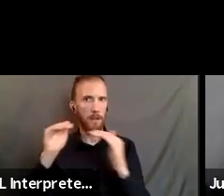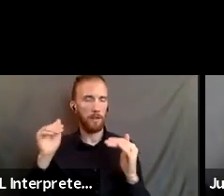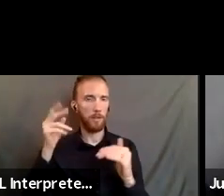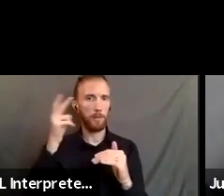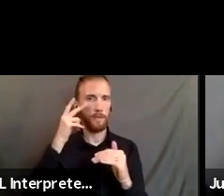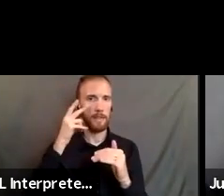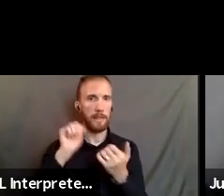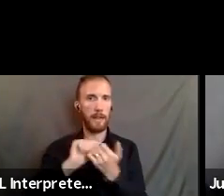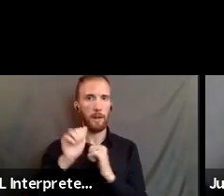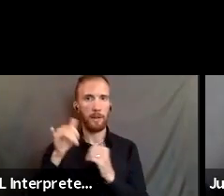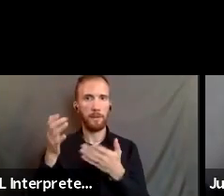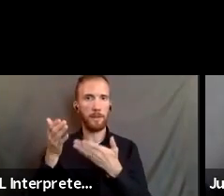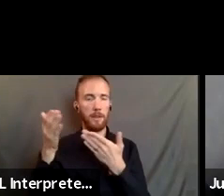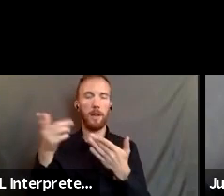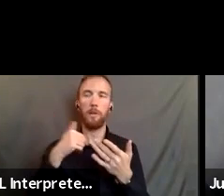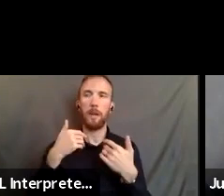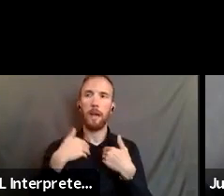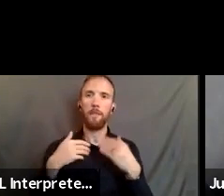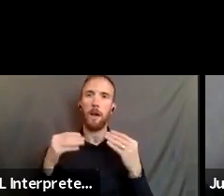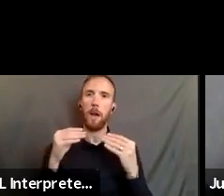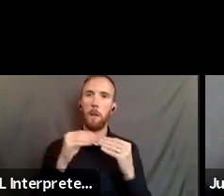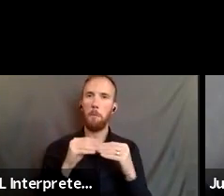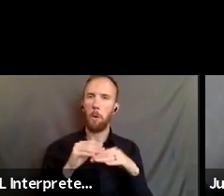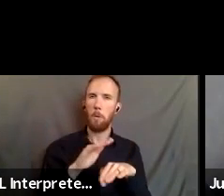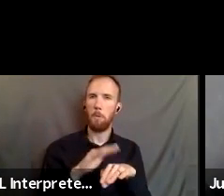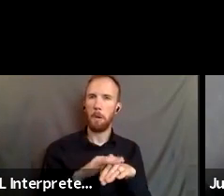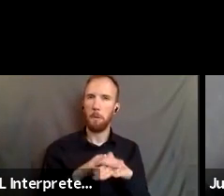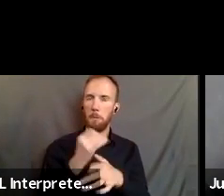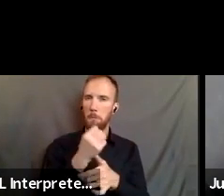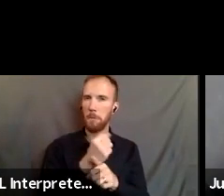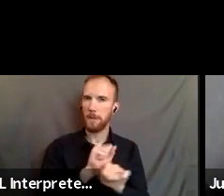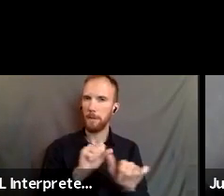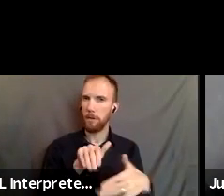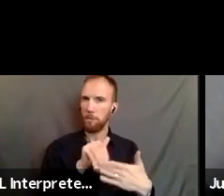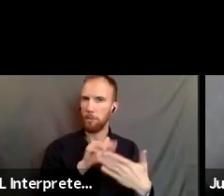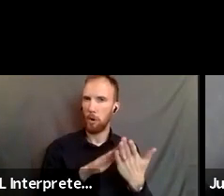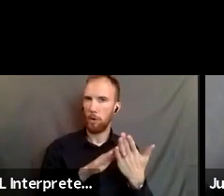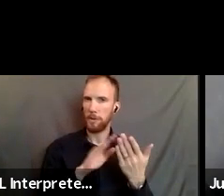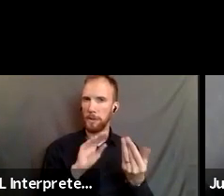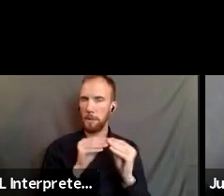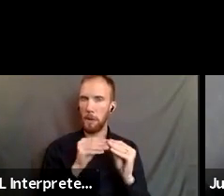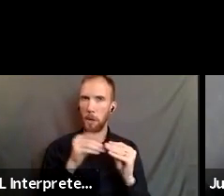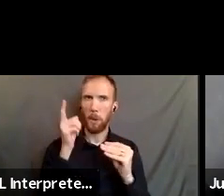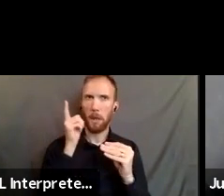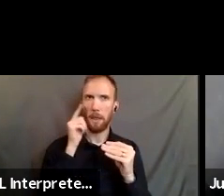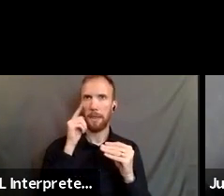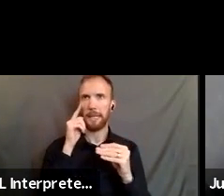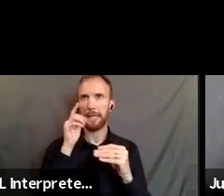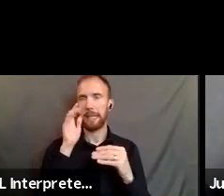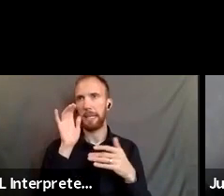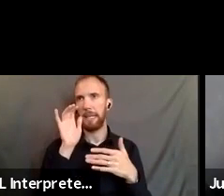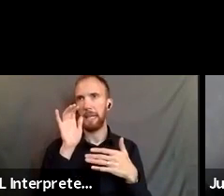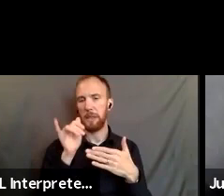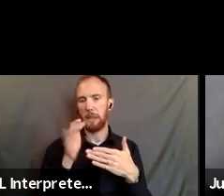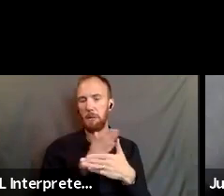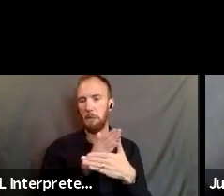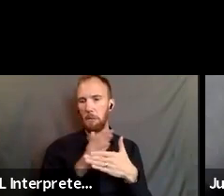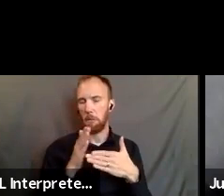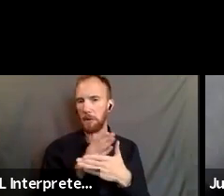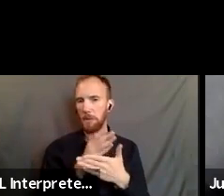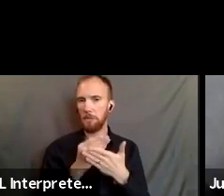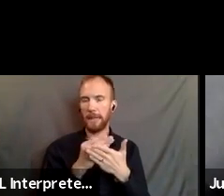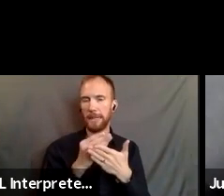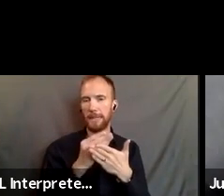taken a conservative approach on something that assuming that it comes out anywhere near what is being currently